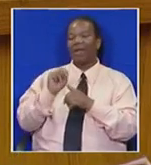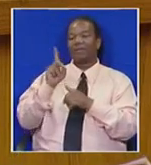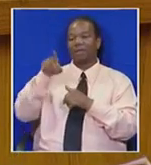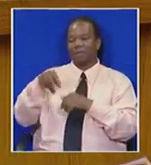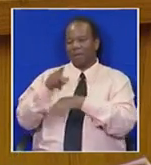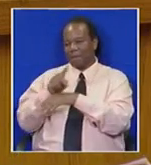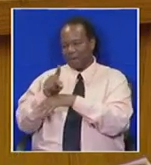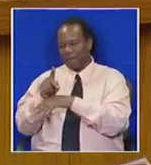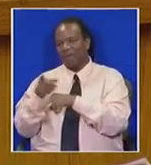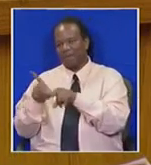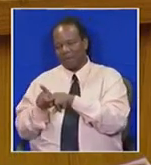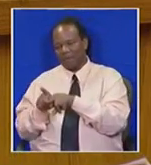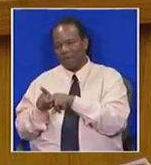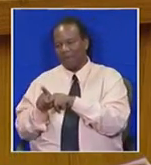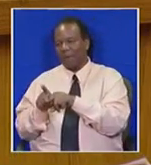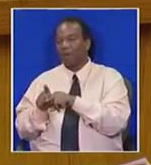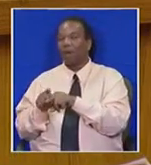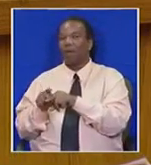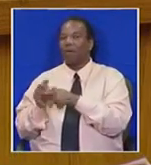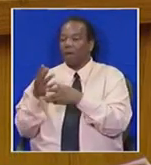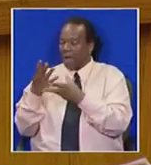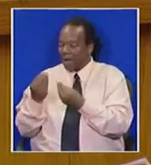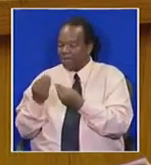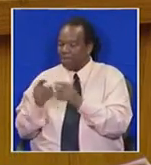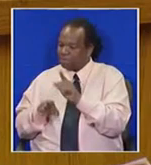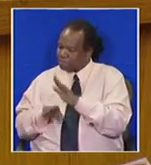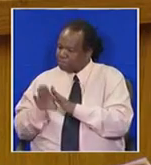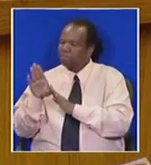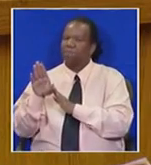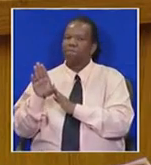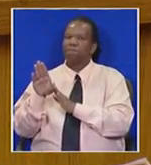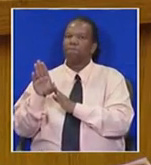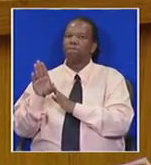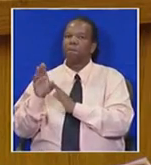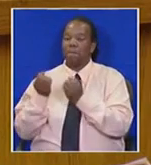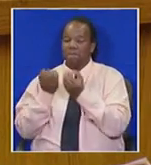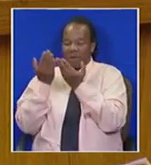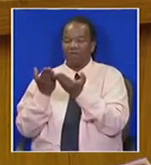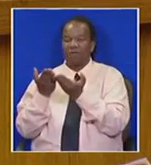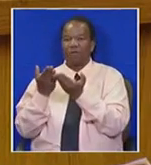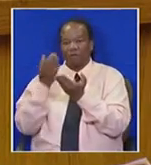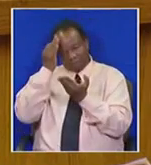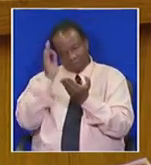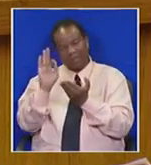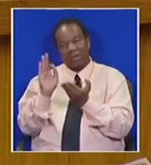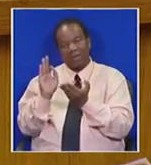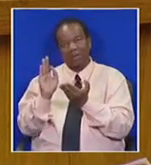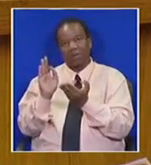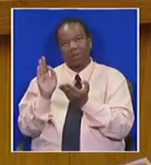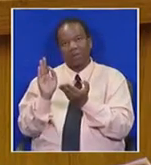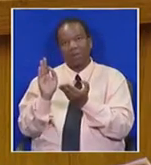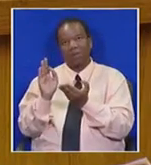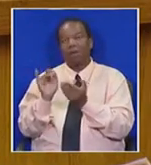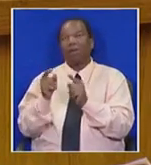in the steps we take to improve the delivery performance of the state, and it is notable that the example that